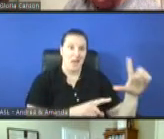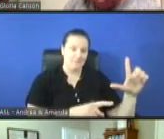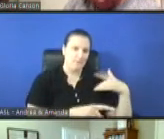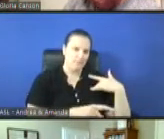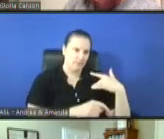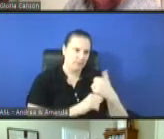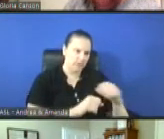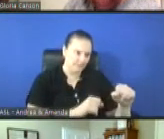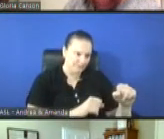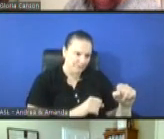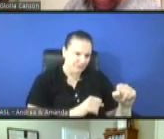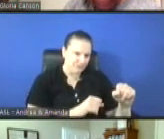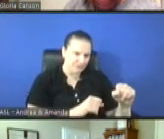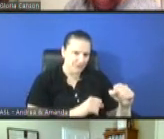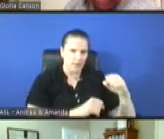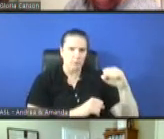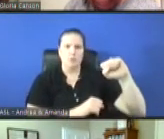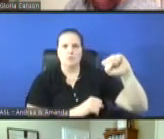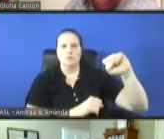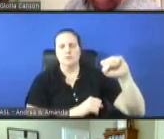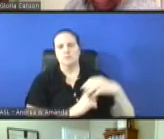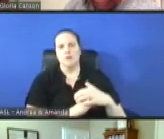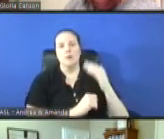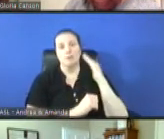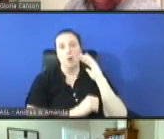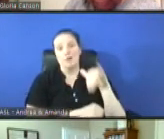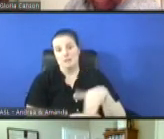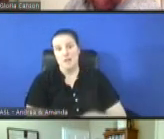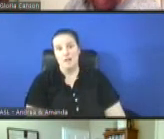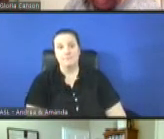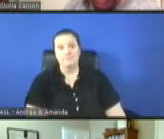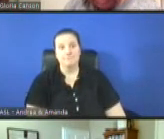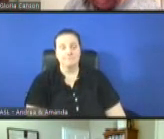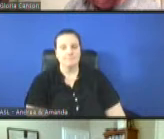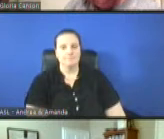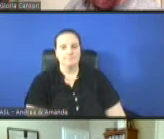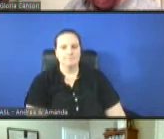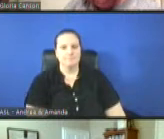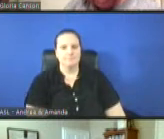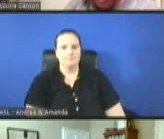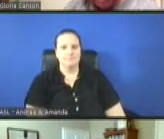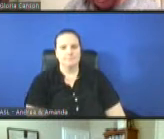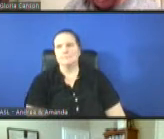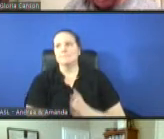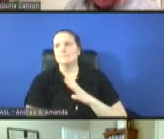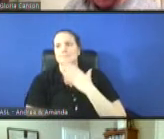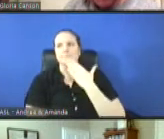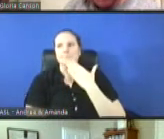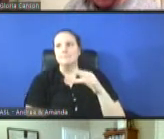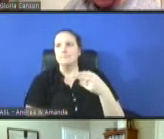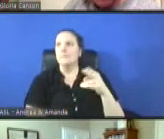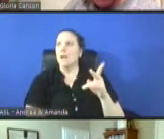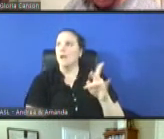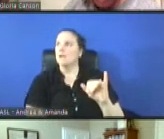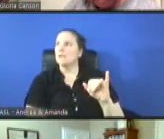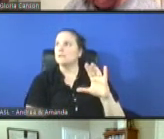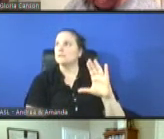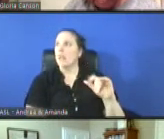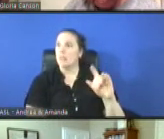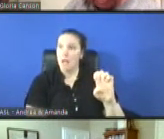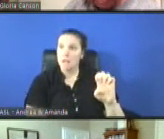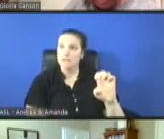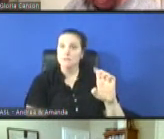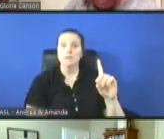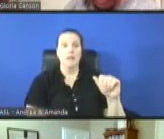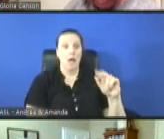safe protesting. And I just want to acknowledge that. Thank you, Heidi. So we have Celeste and then